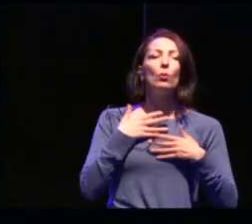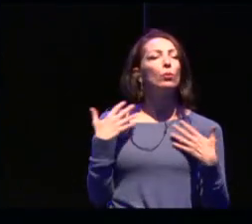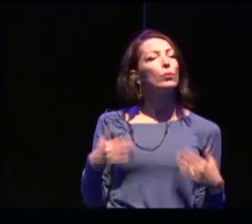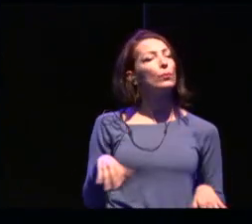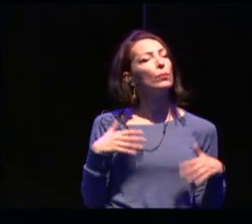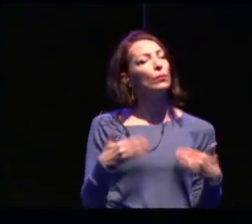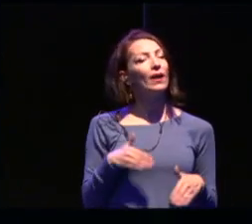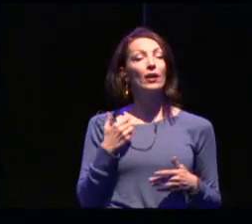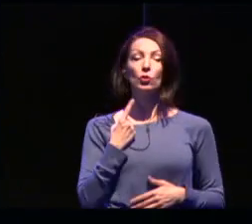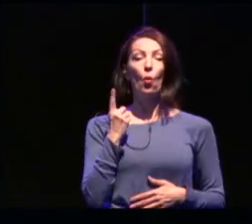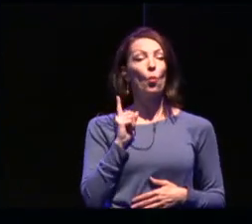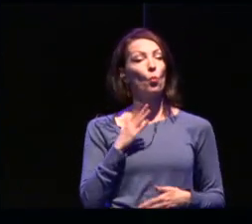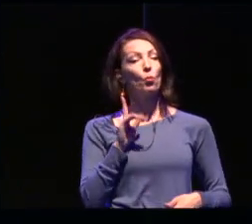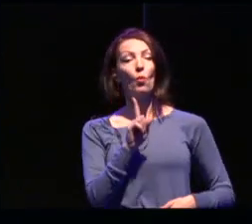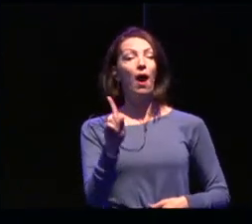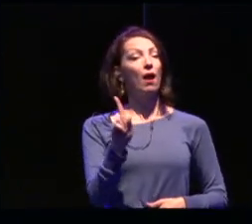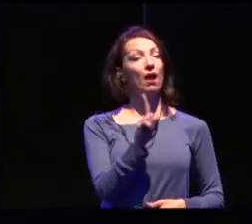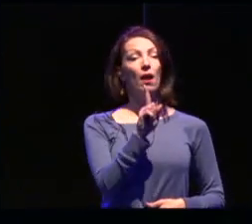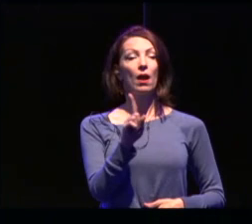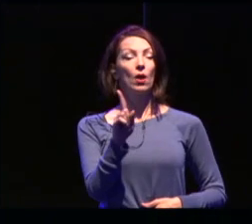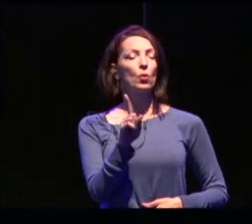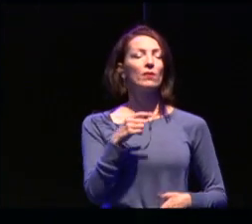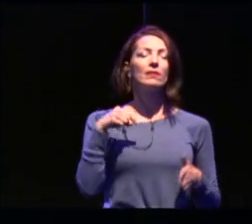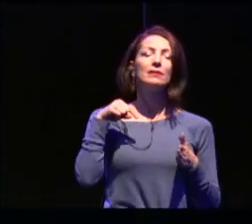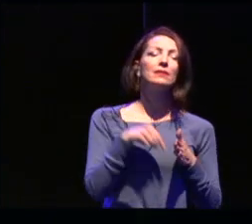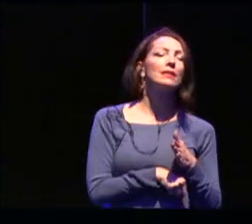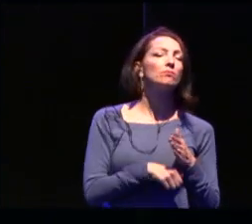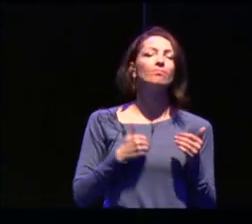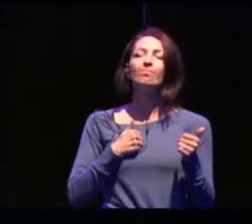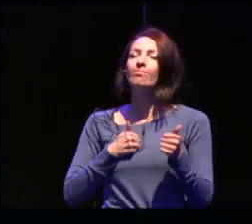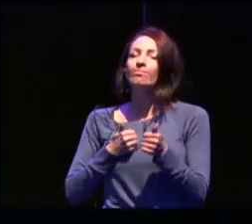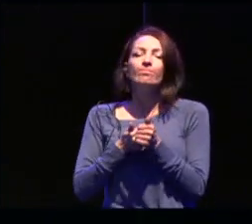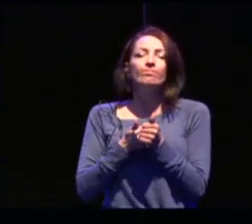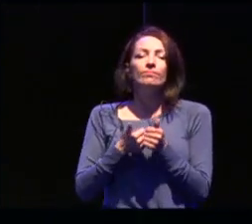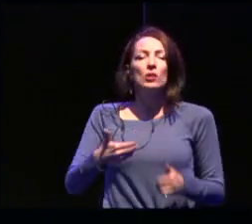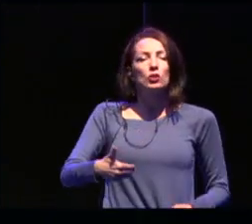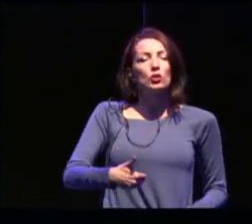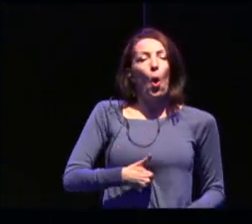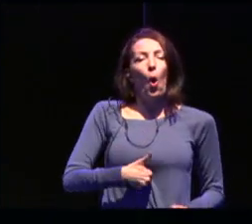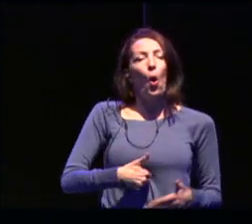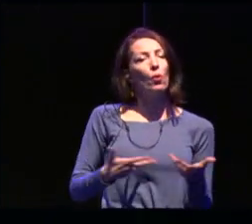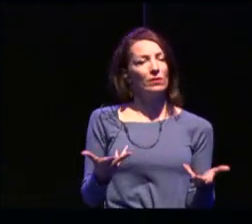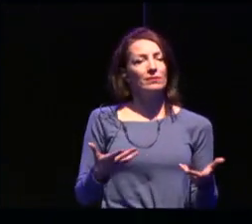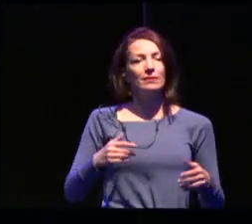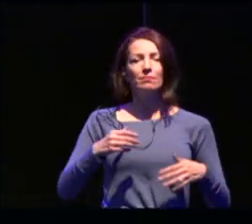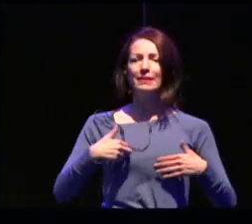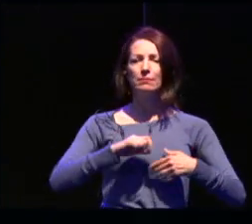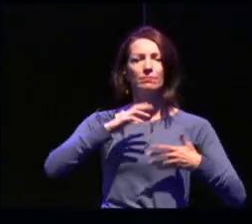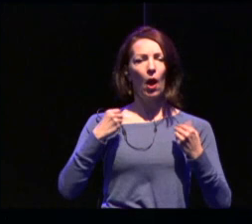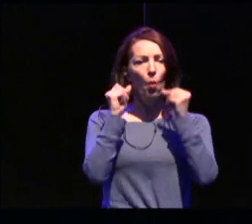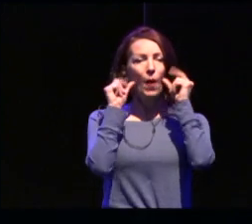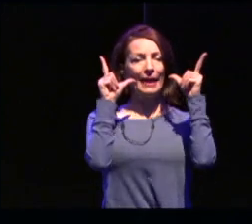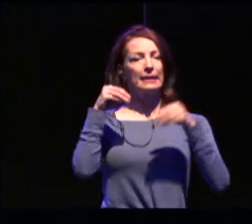you'll walk with a deep and abiding loyalty to your soul, the soul faculty being activated.